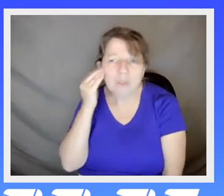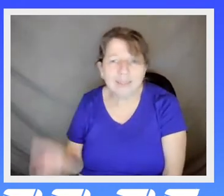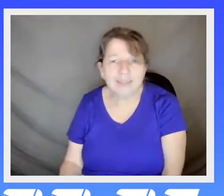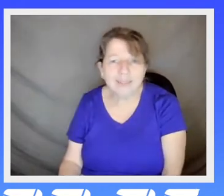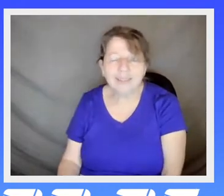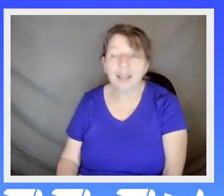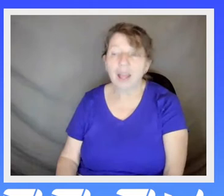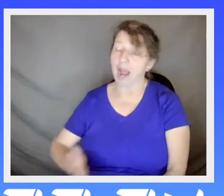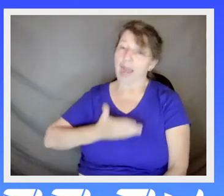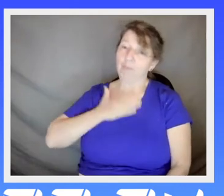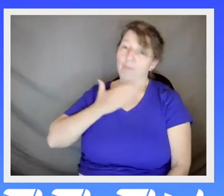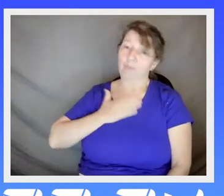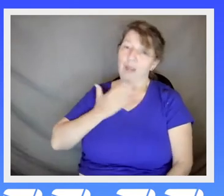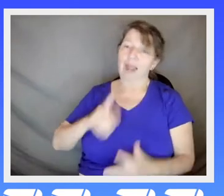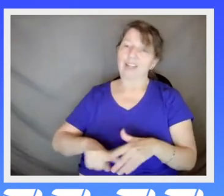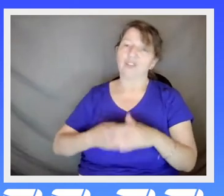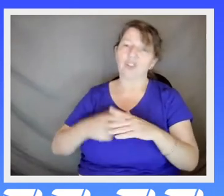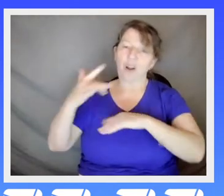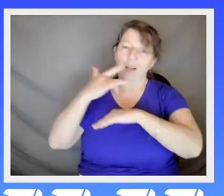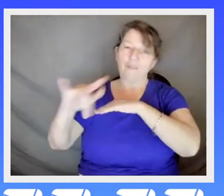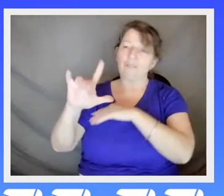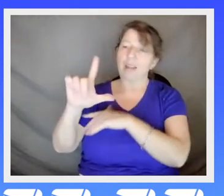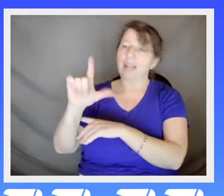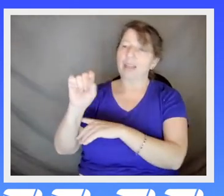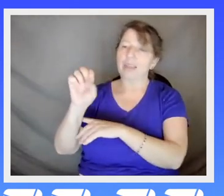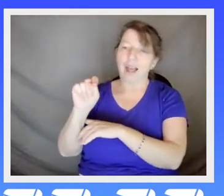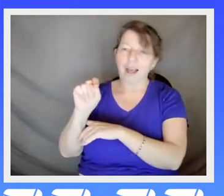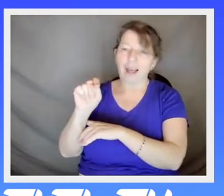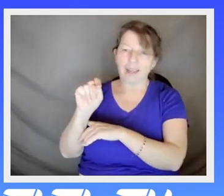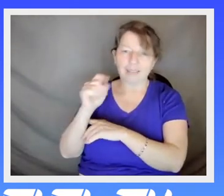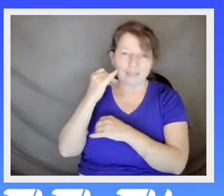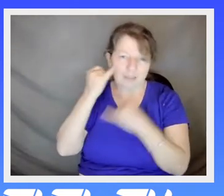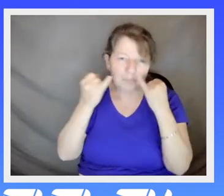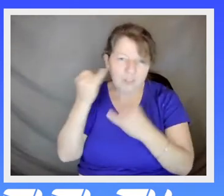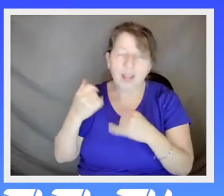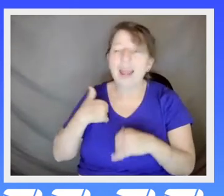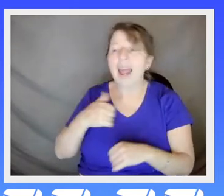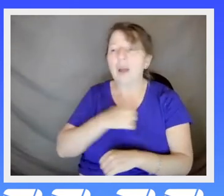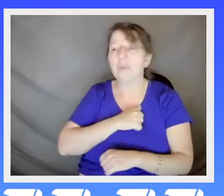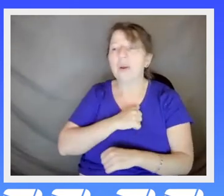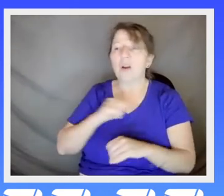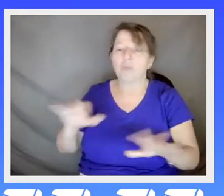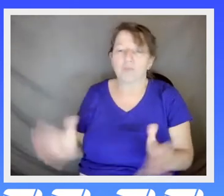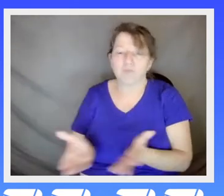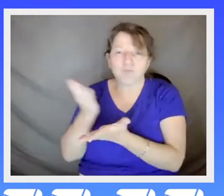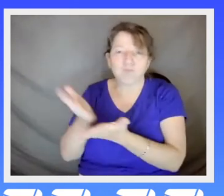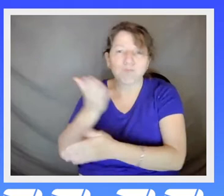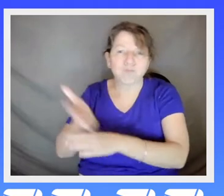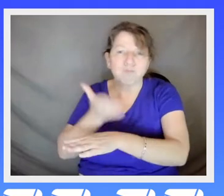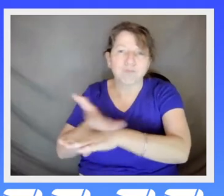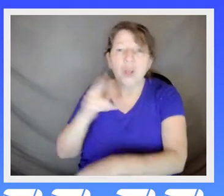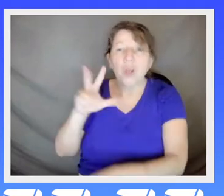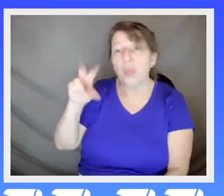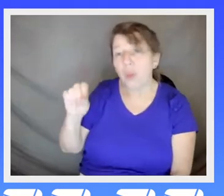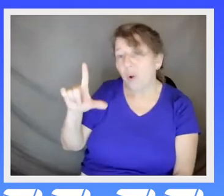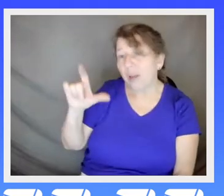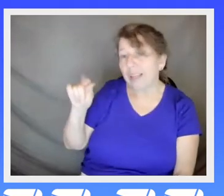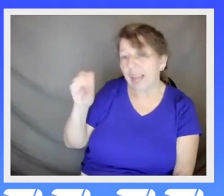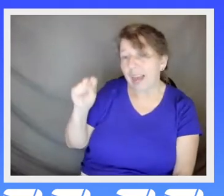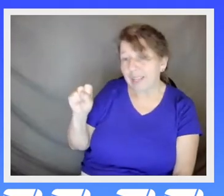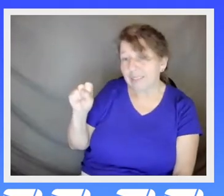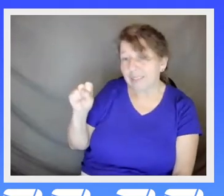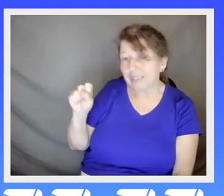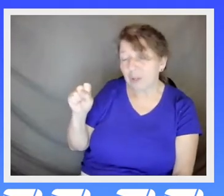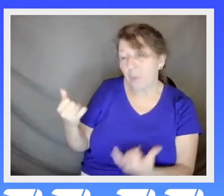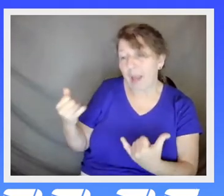vacant lot initiative, and we're activating 30 lots right now that are city owned on Blue Hill Ave. We need to do more in terms of intentionality in creating artist